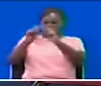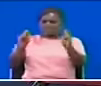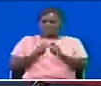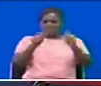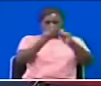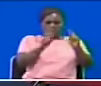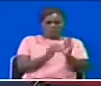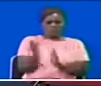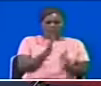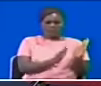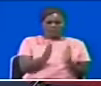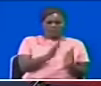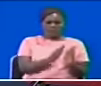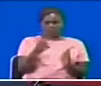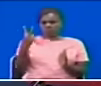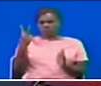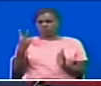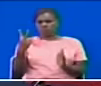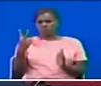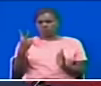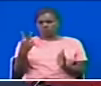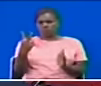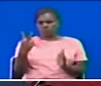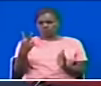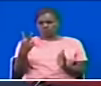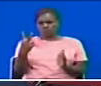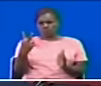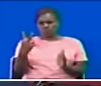organized themselves into two spurious